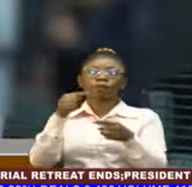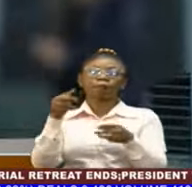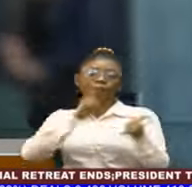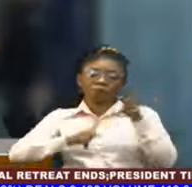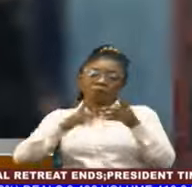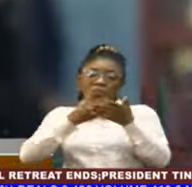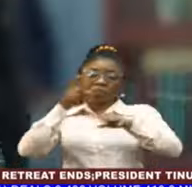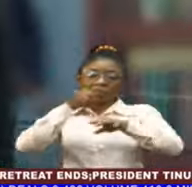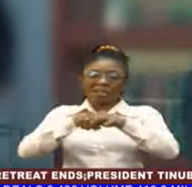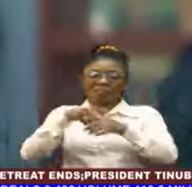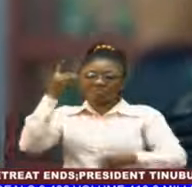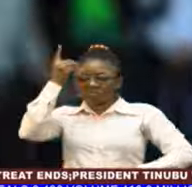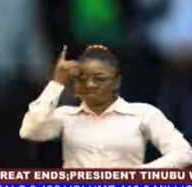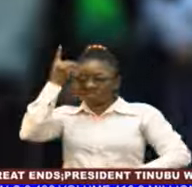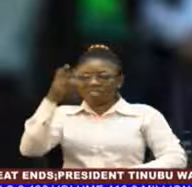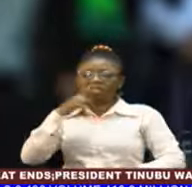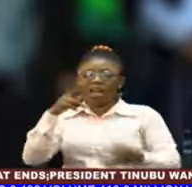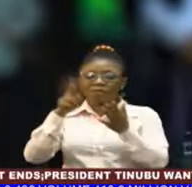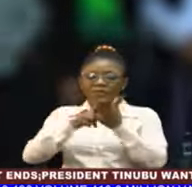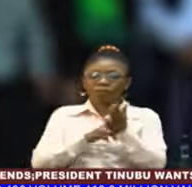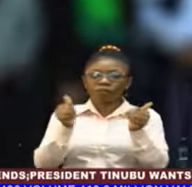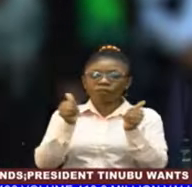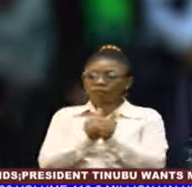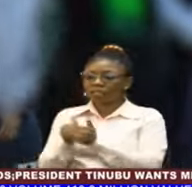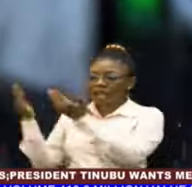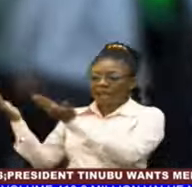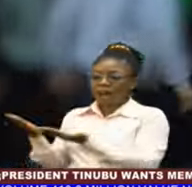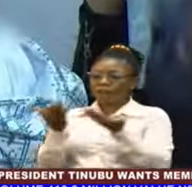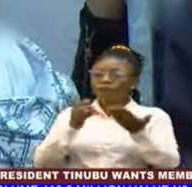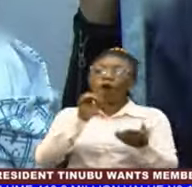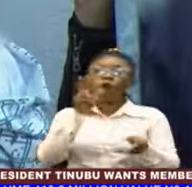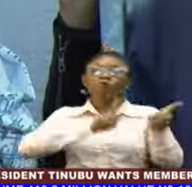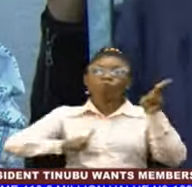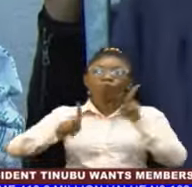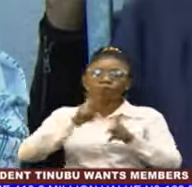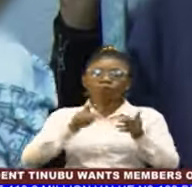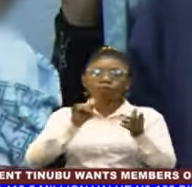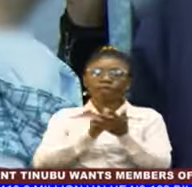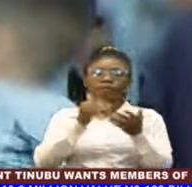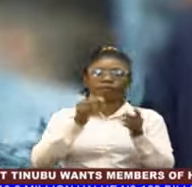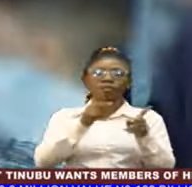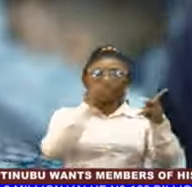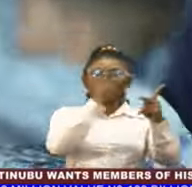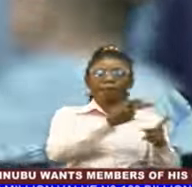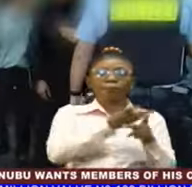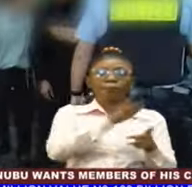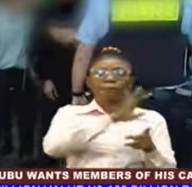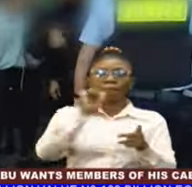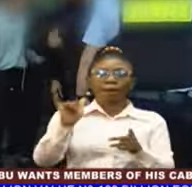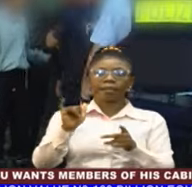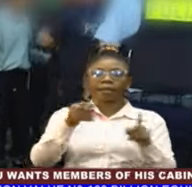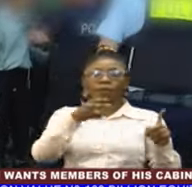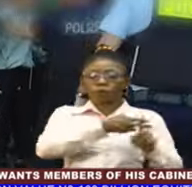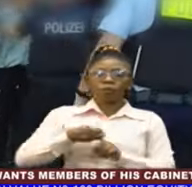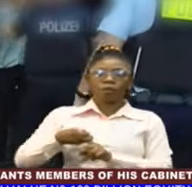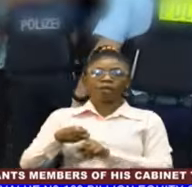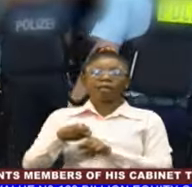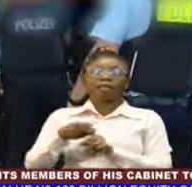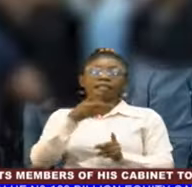Sometimes, diseases are reported with the arrival of people dropped off by the smugglers. Germany remains the